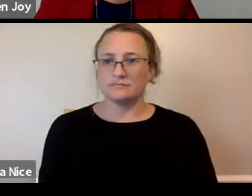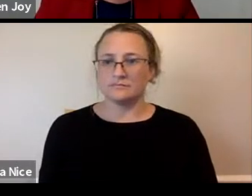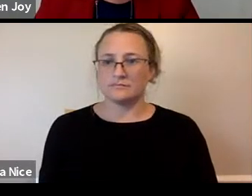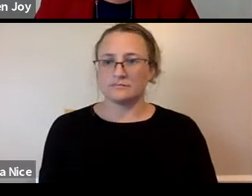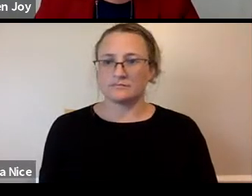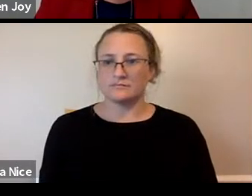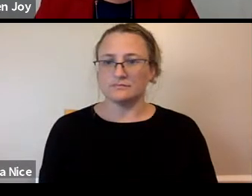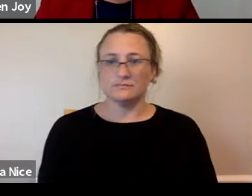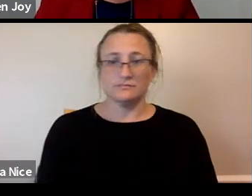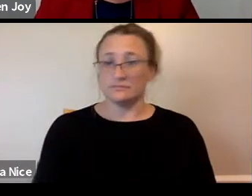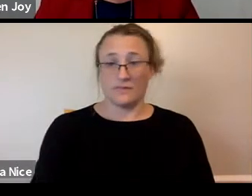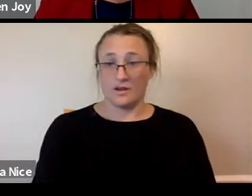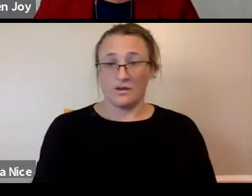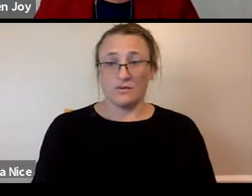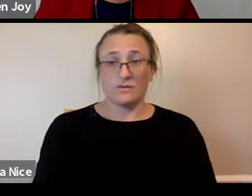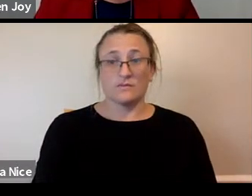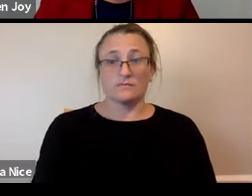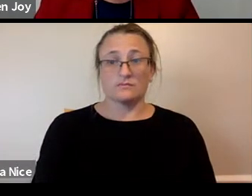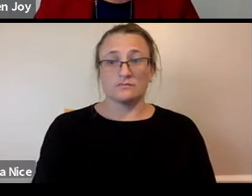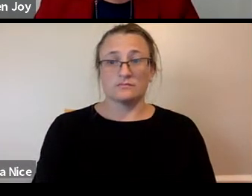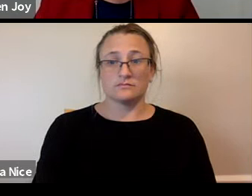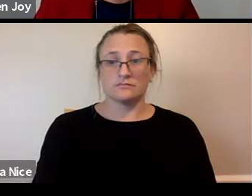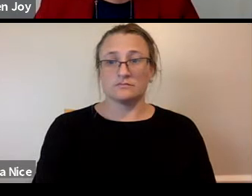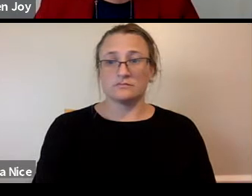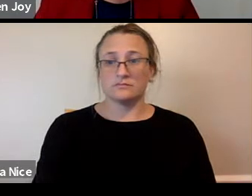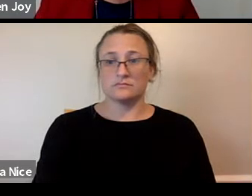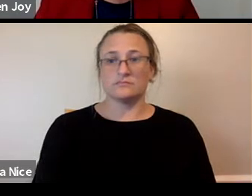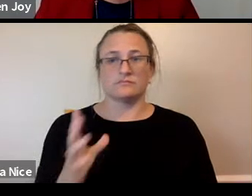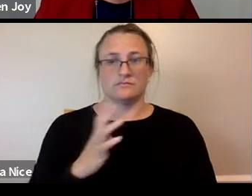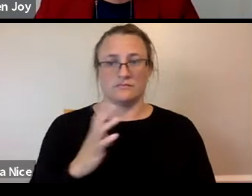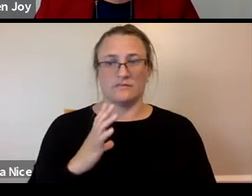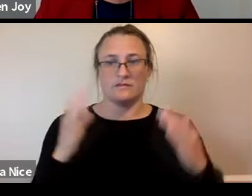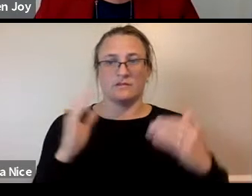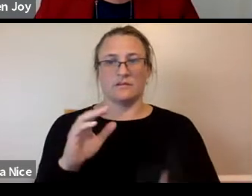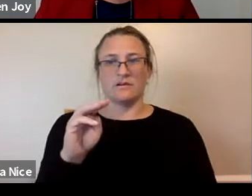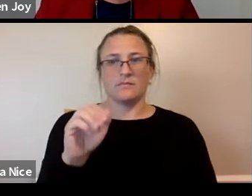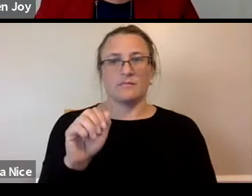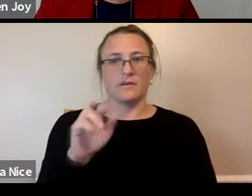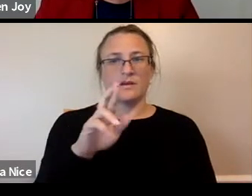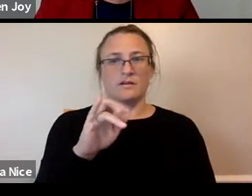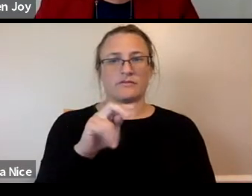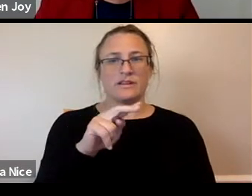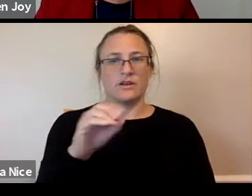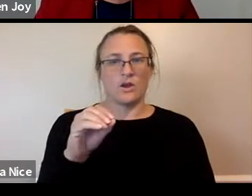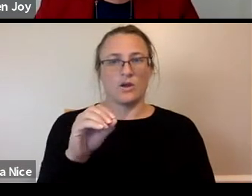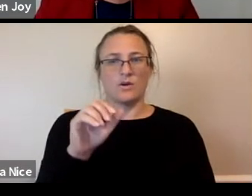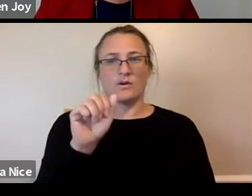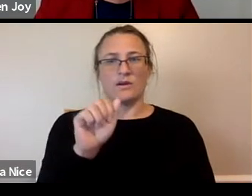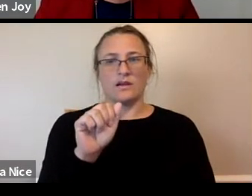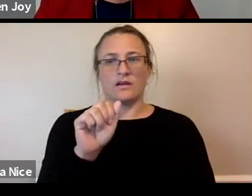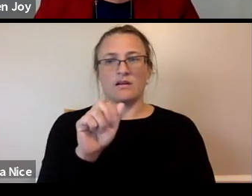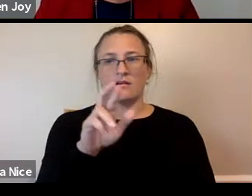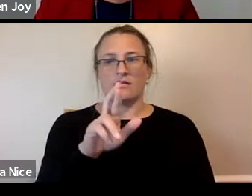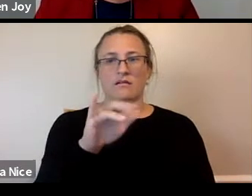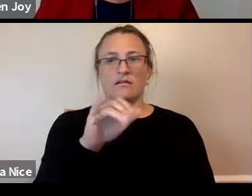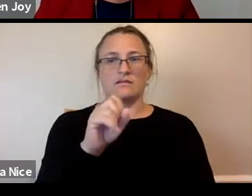If not, then we have Marino Arsti.